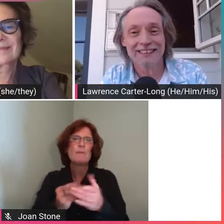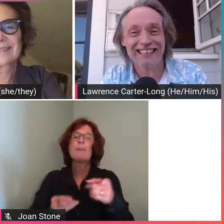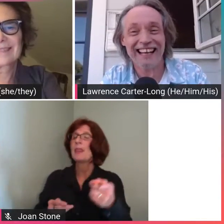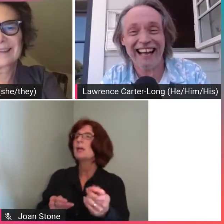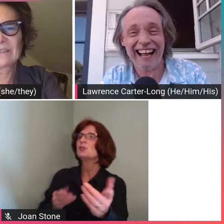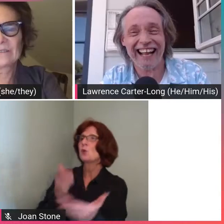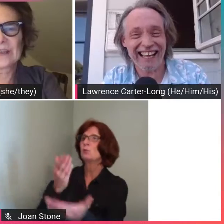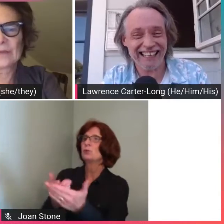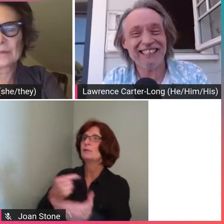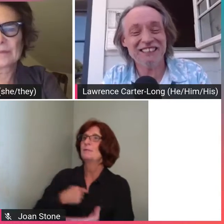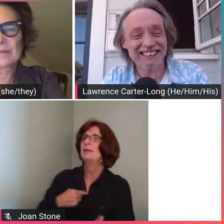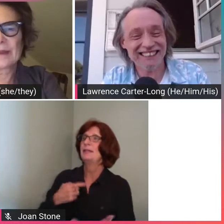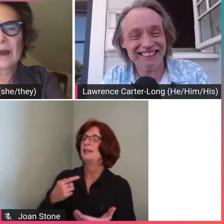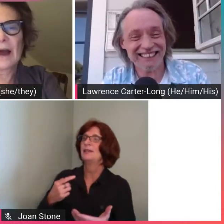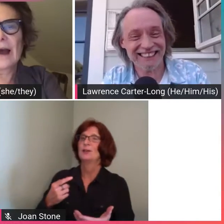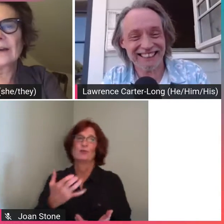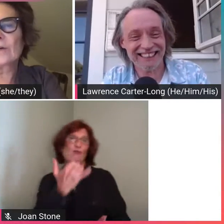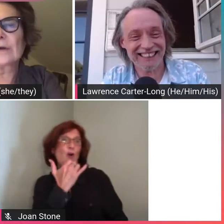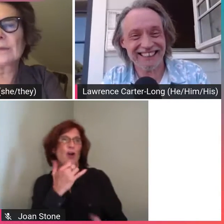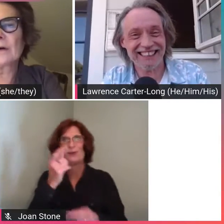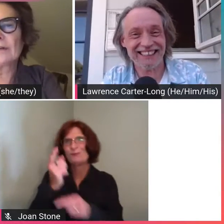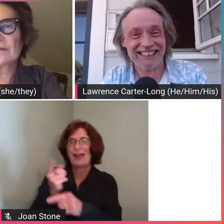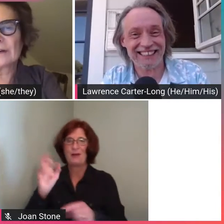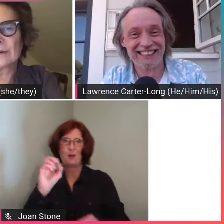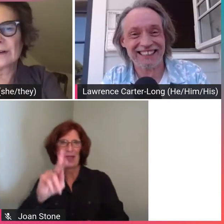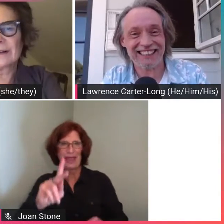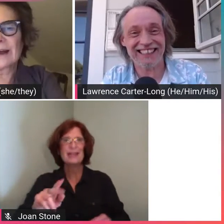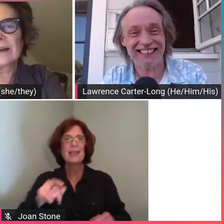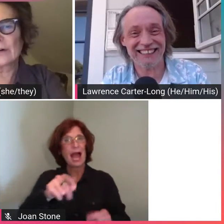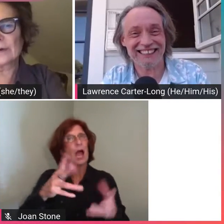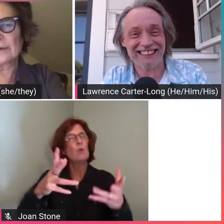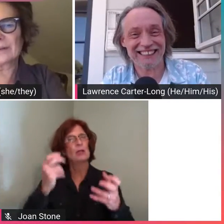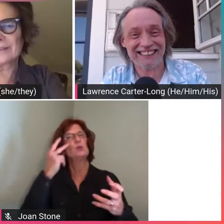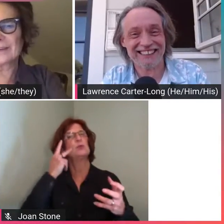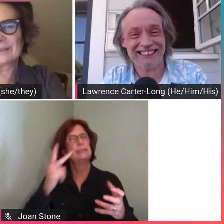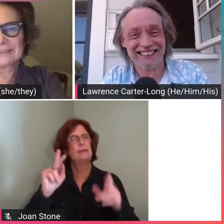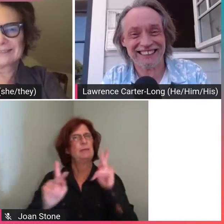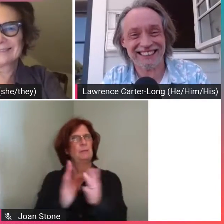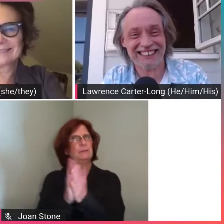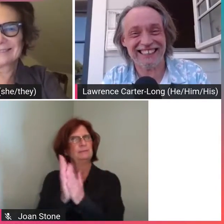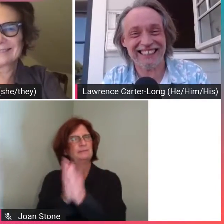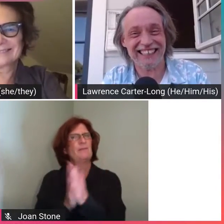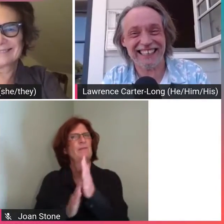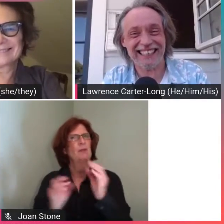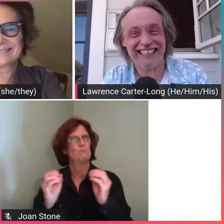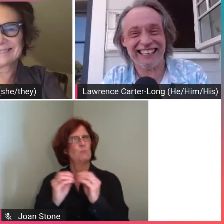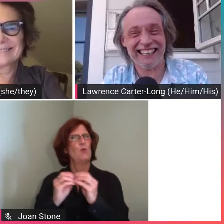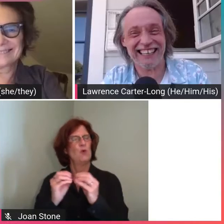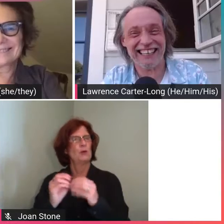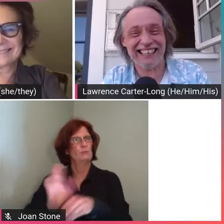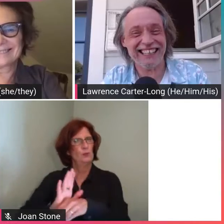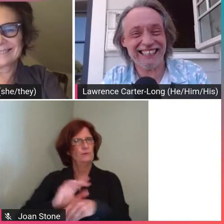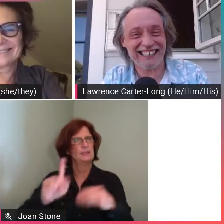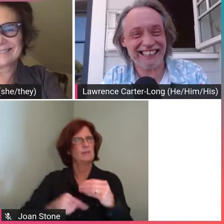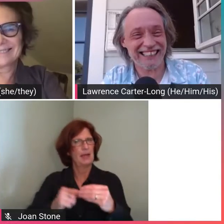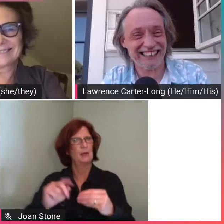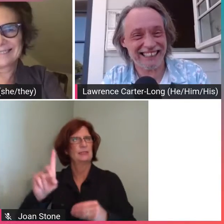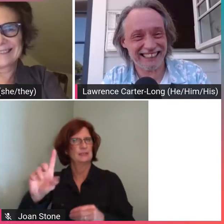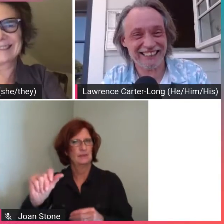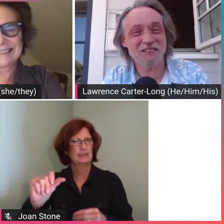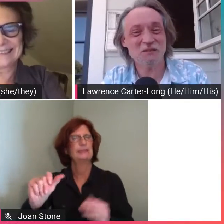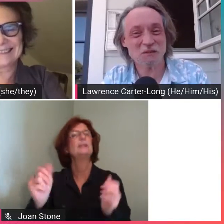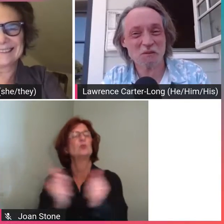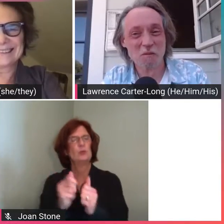please, audience, prove me wrong. I agree with both of you. I agree with both of you. Yeah, very